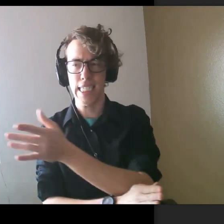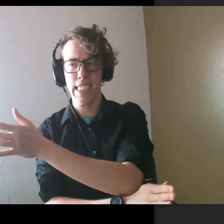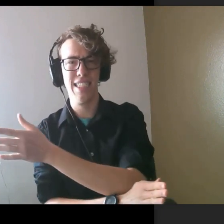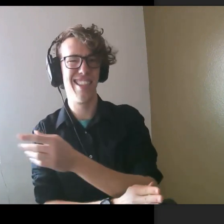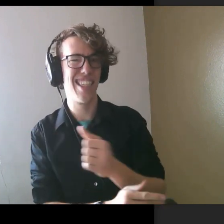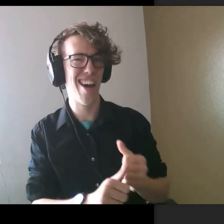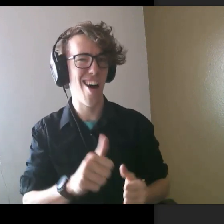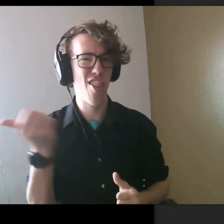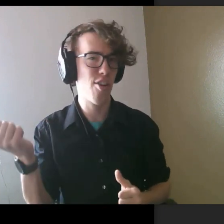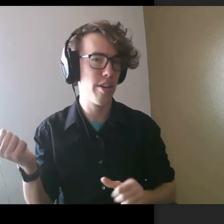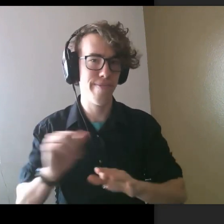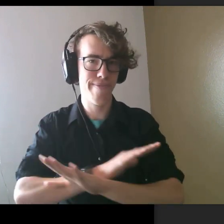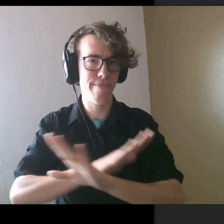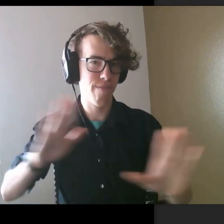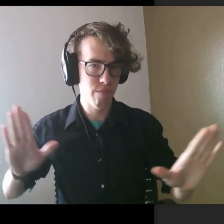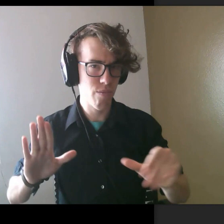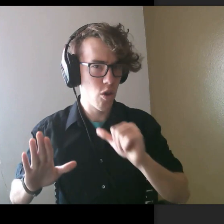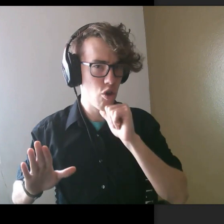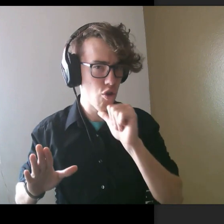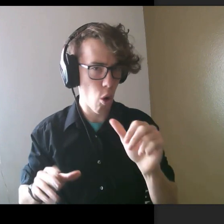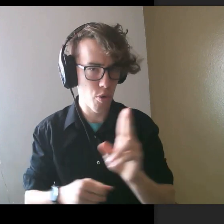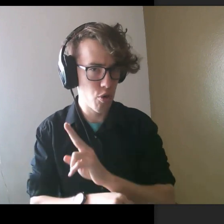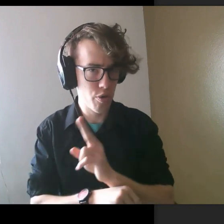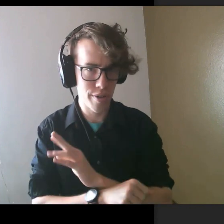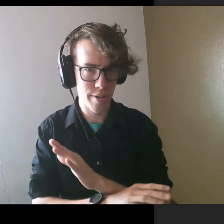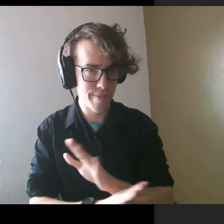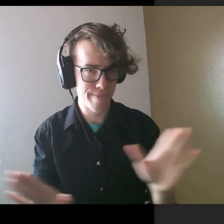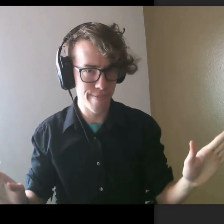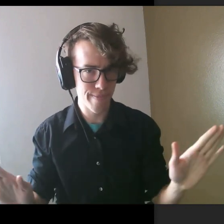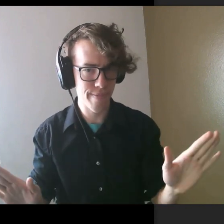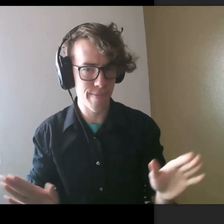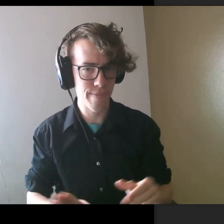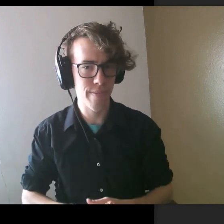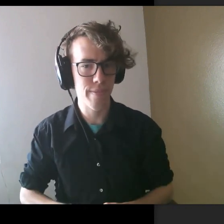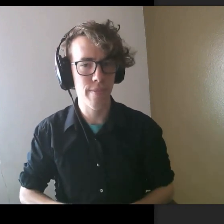filters. Okay, keep it true to your picture. All right,